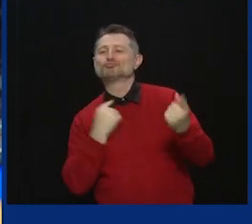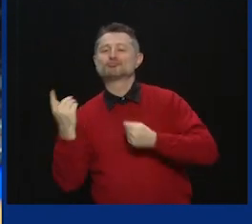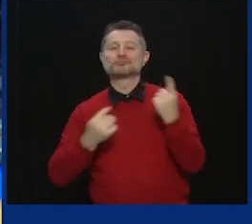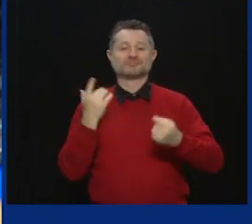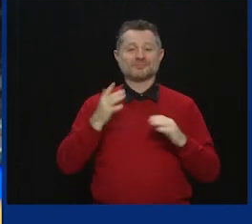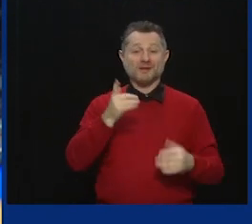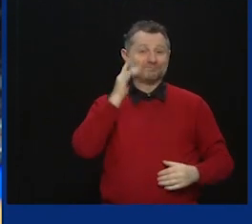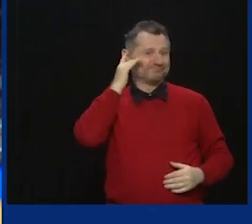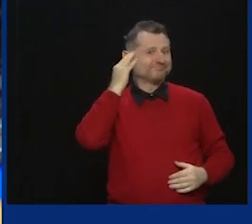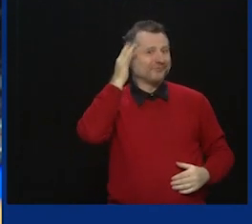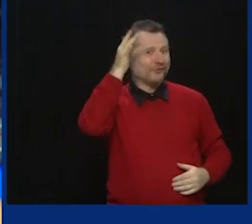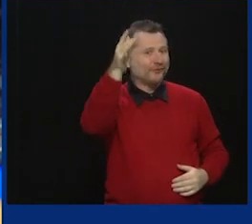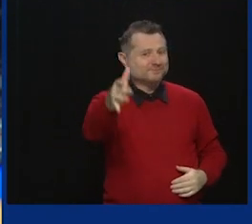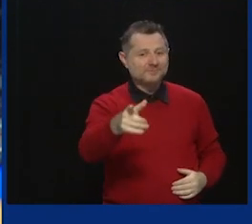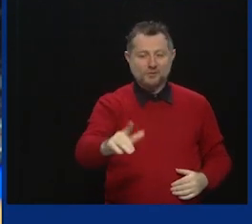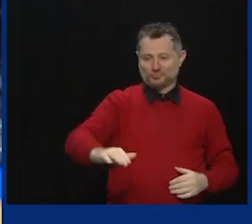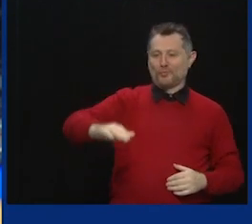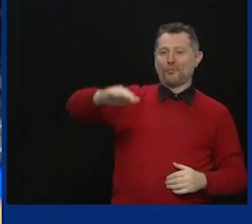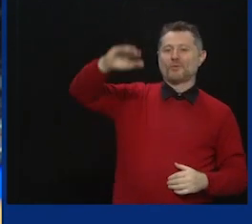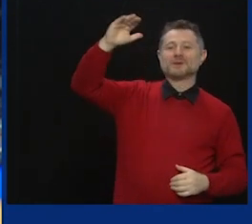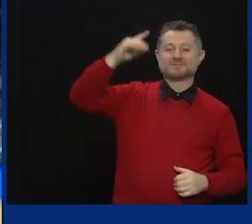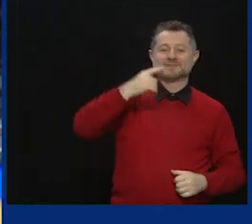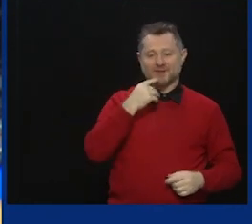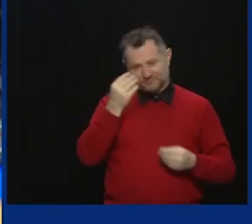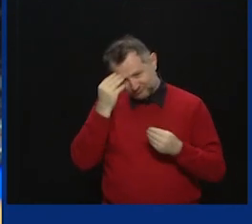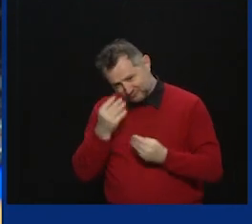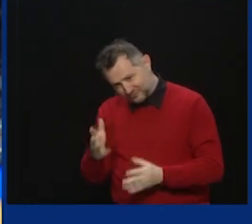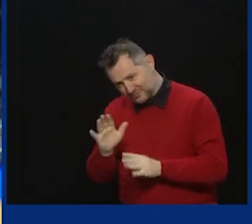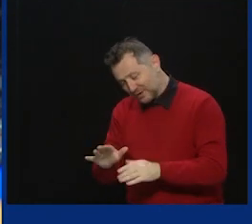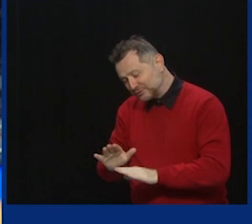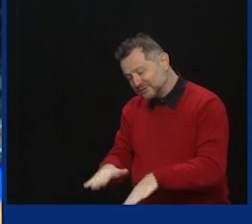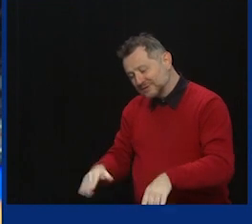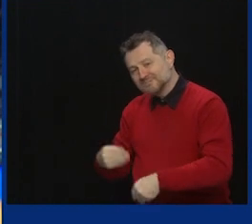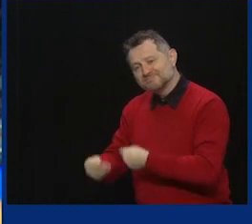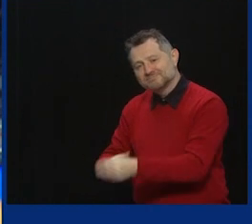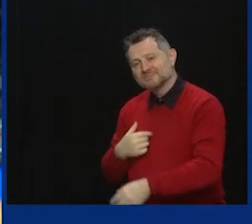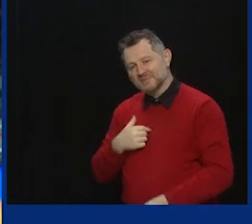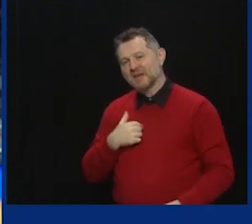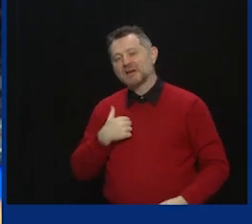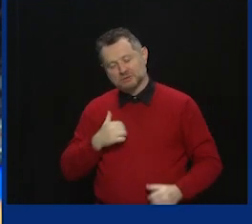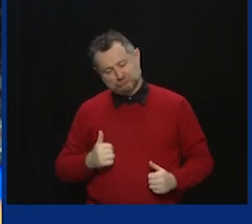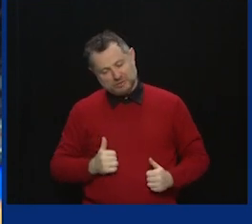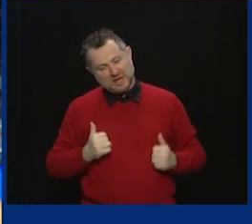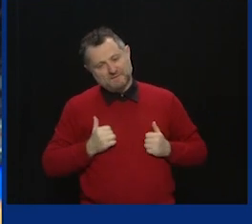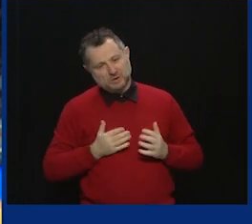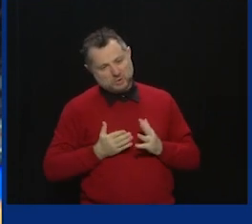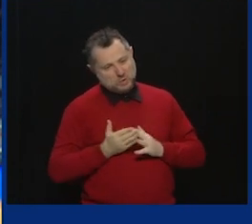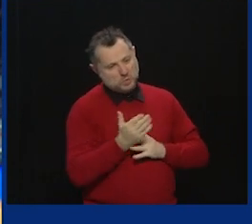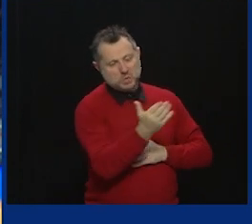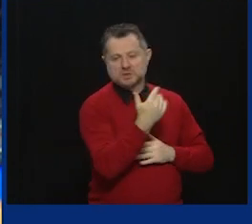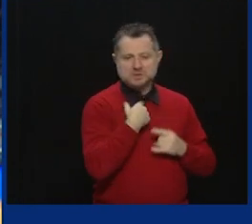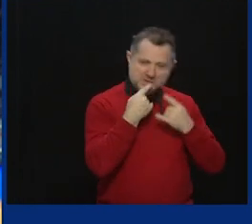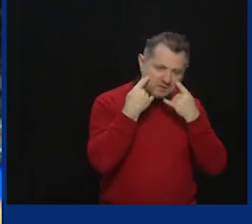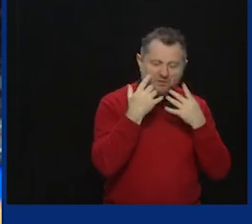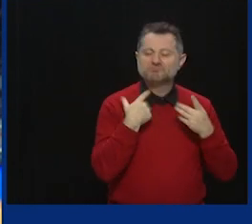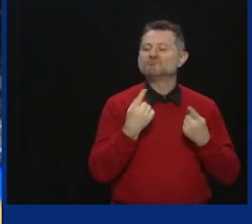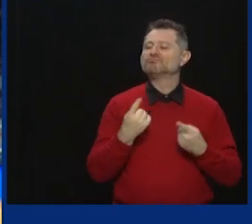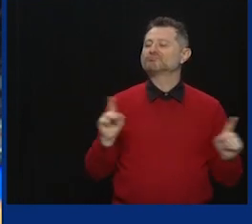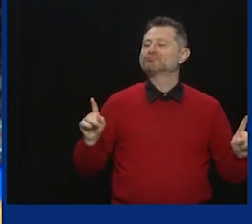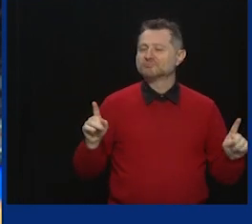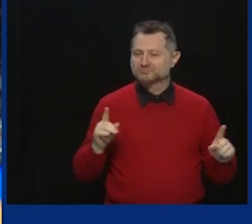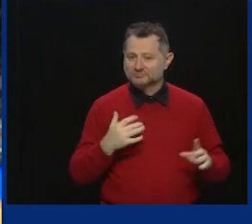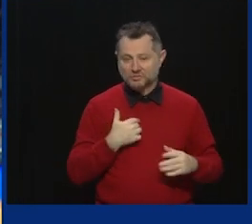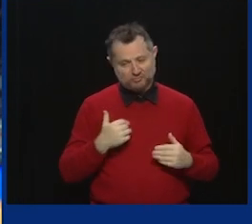is finally over. You're going to say, I survived the pandemic. I was tough. I got through it. And I survived because I got